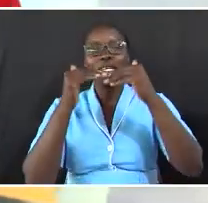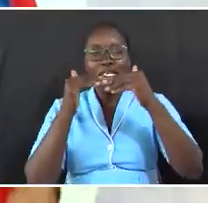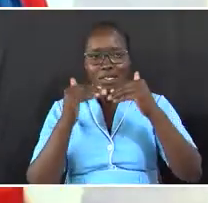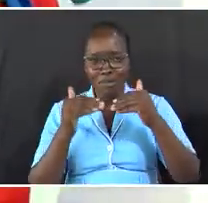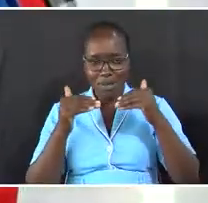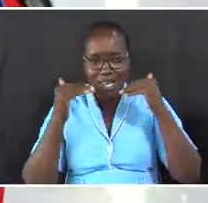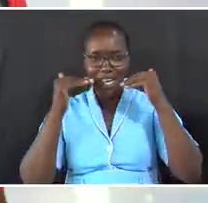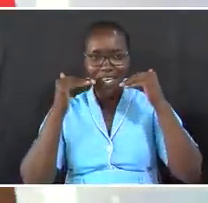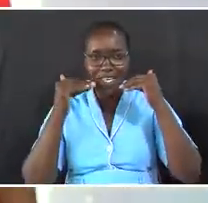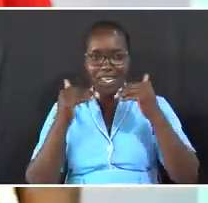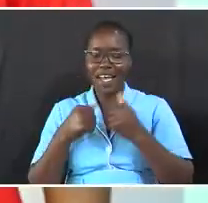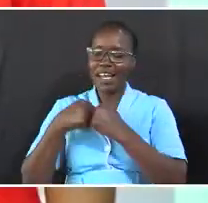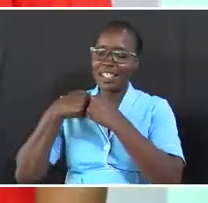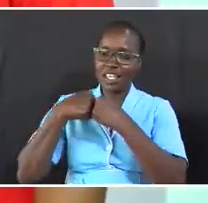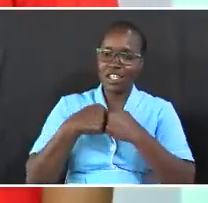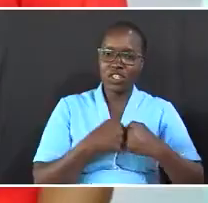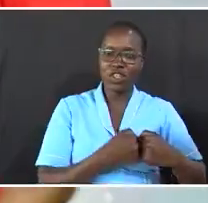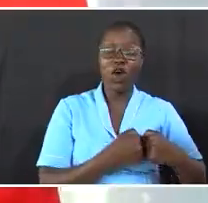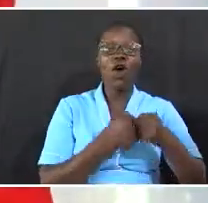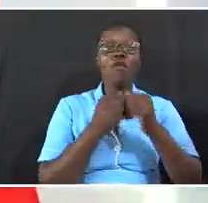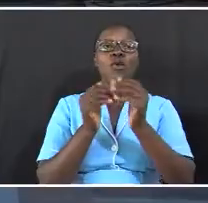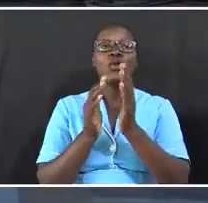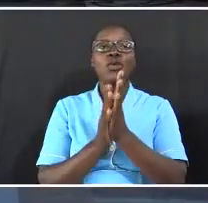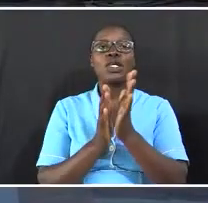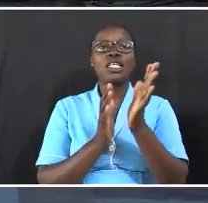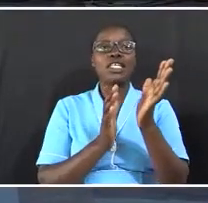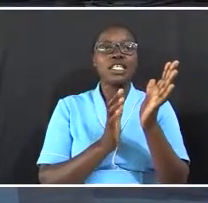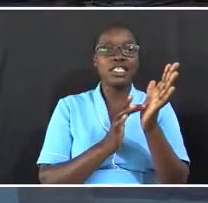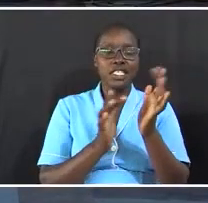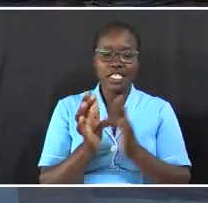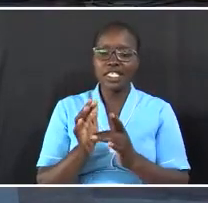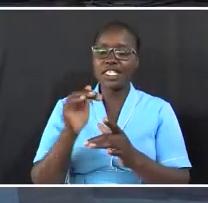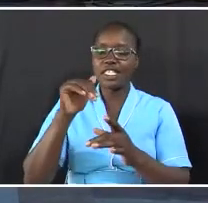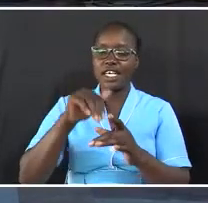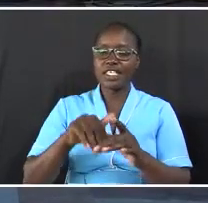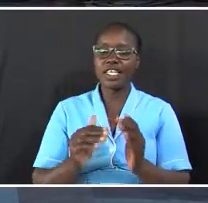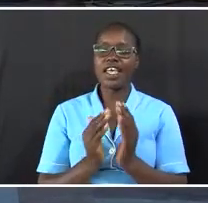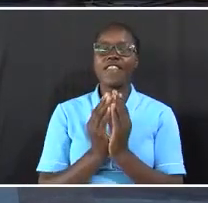storm. Smile at the storm.